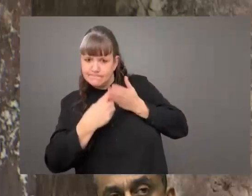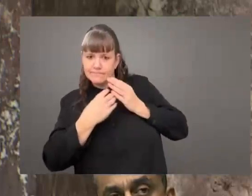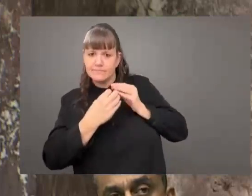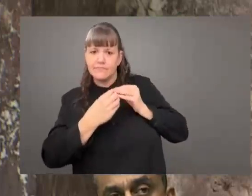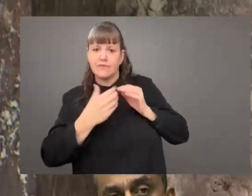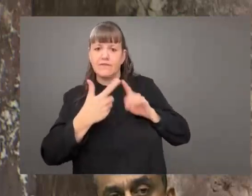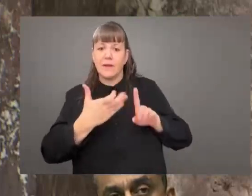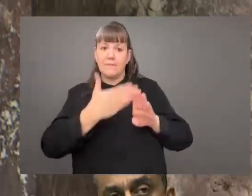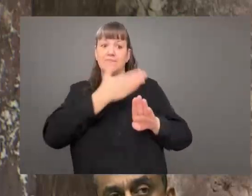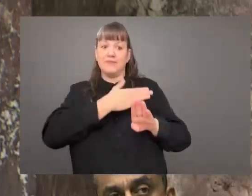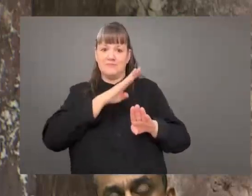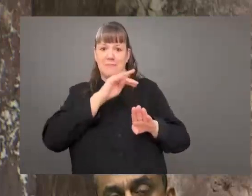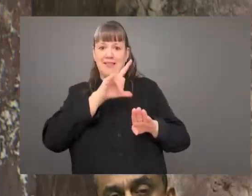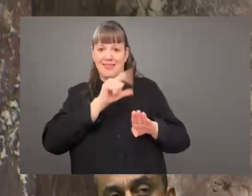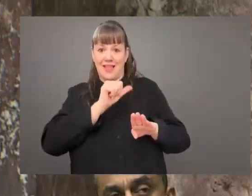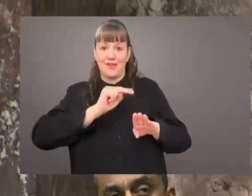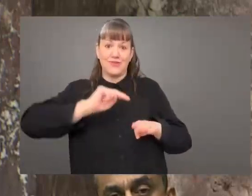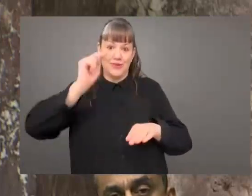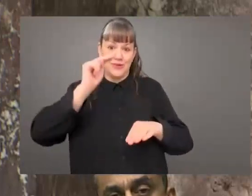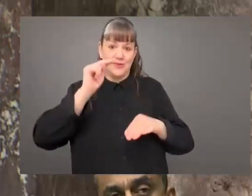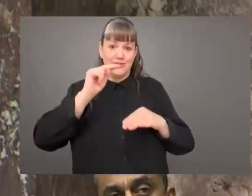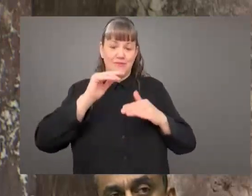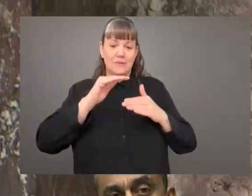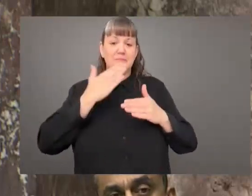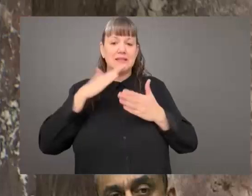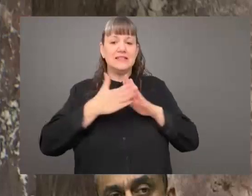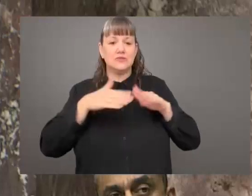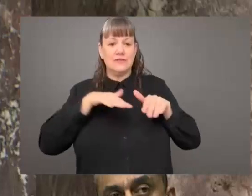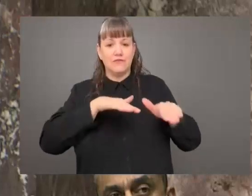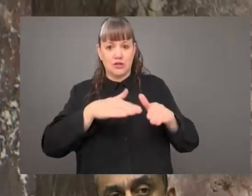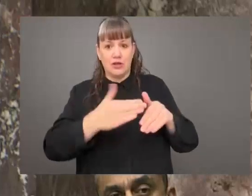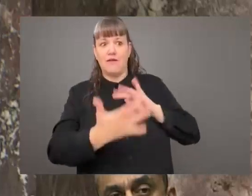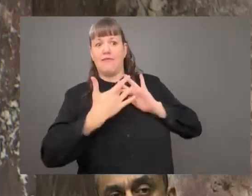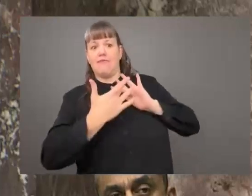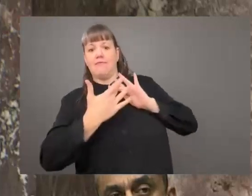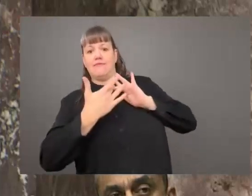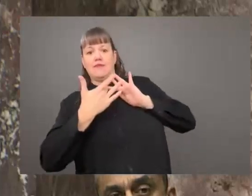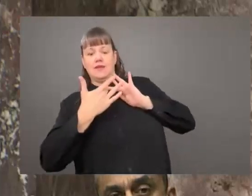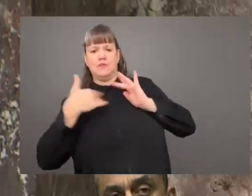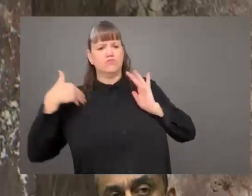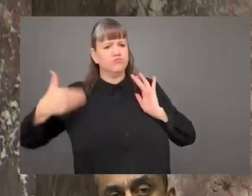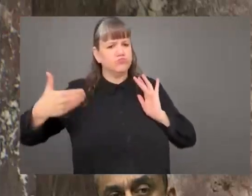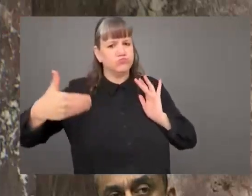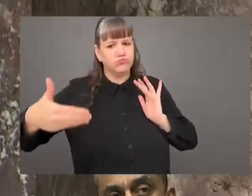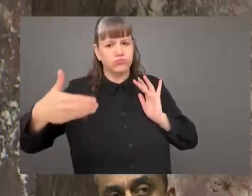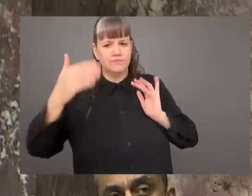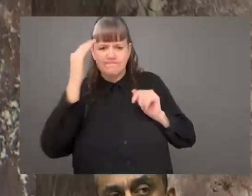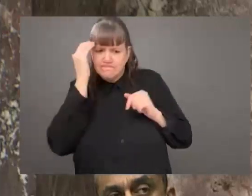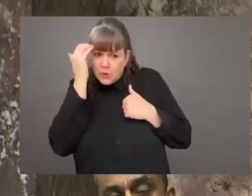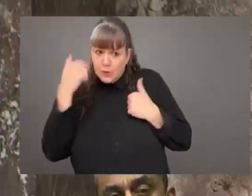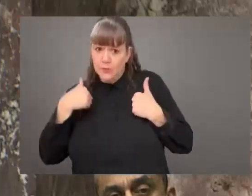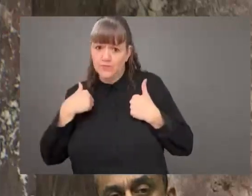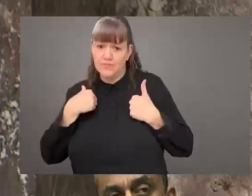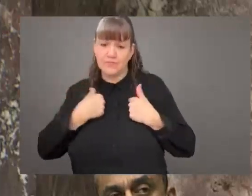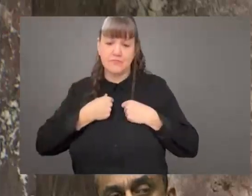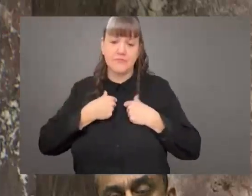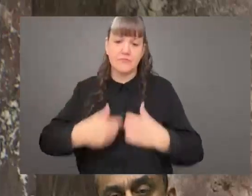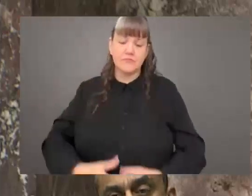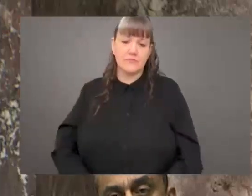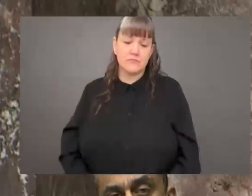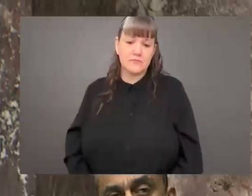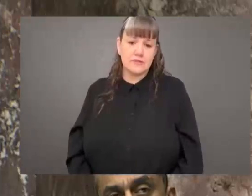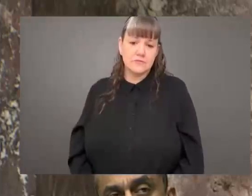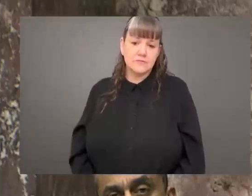in the past in terms of how this bridge needs to be replaced. What we're ensuring is that